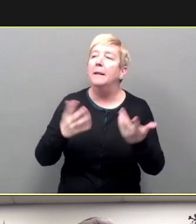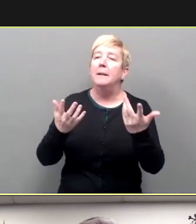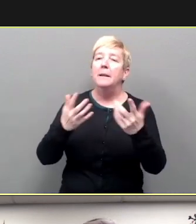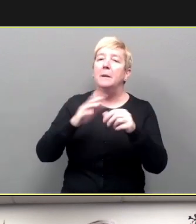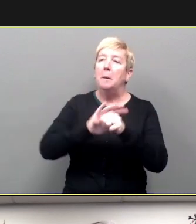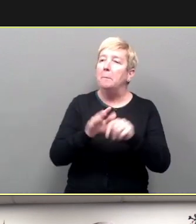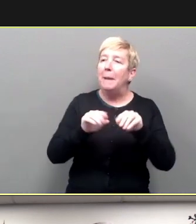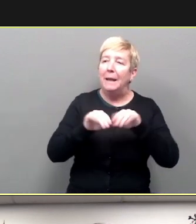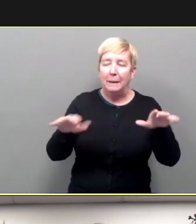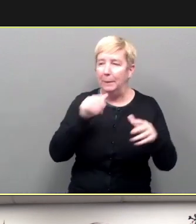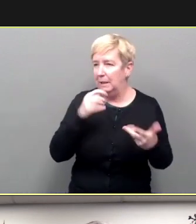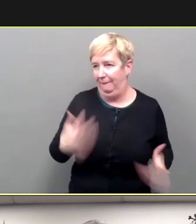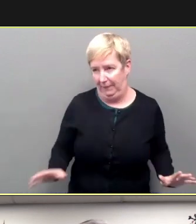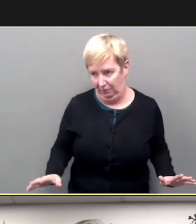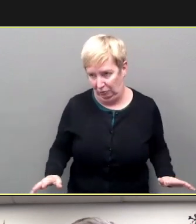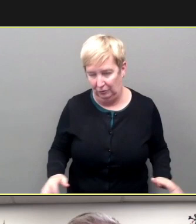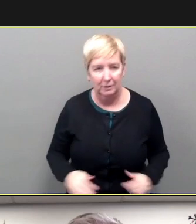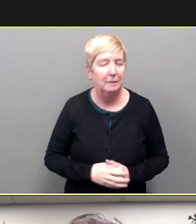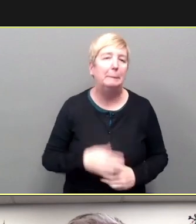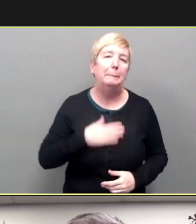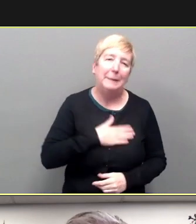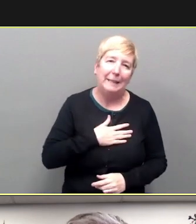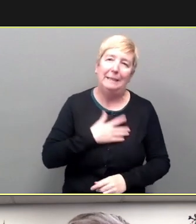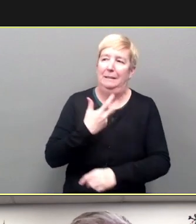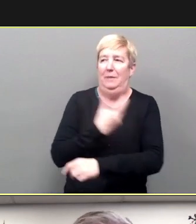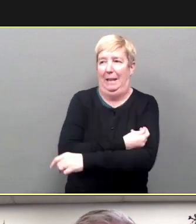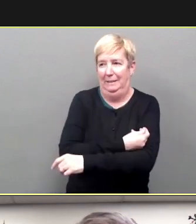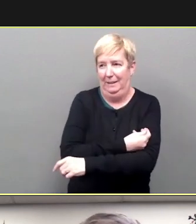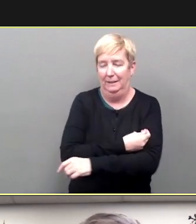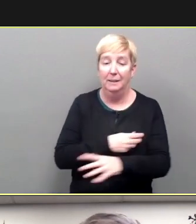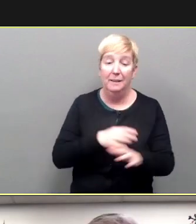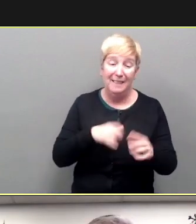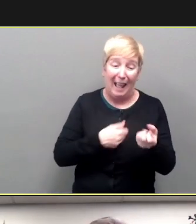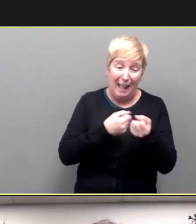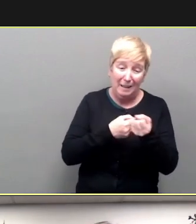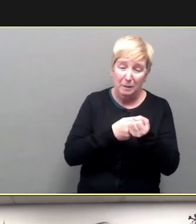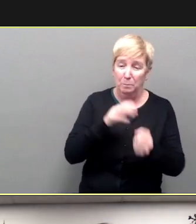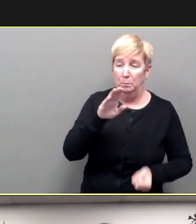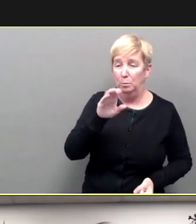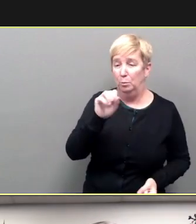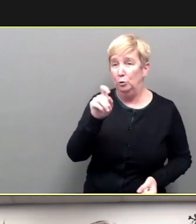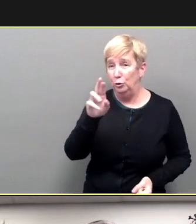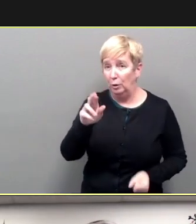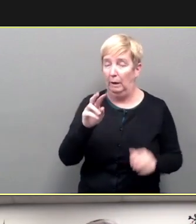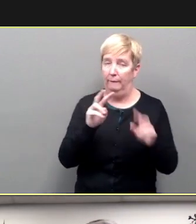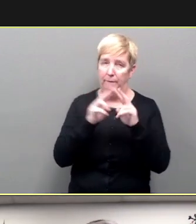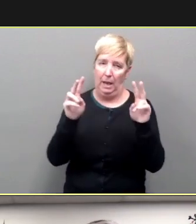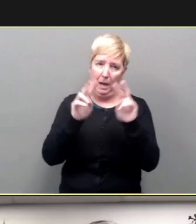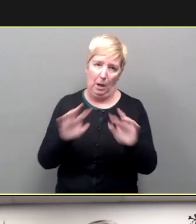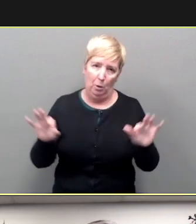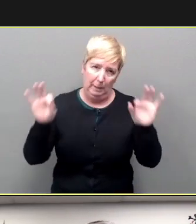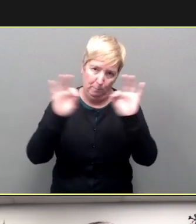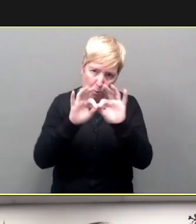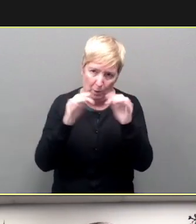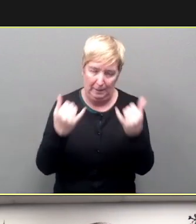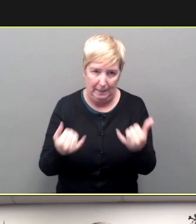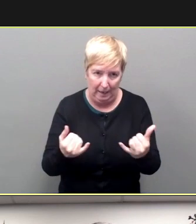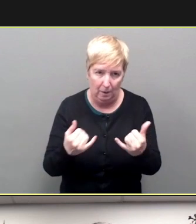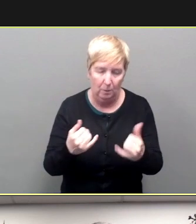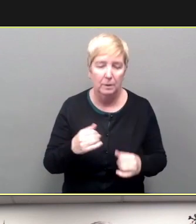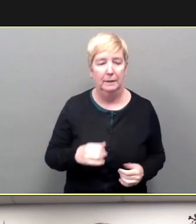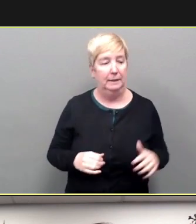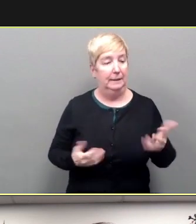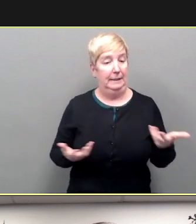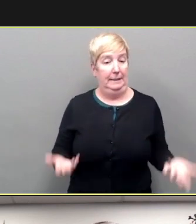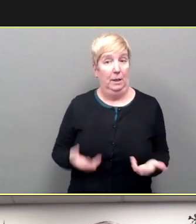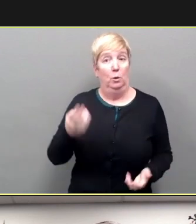get vaccinated. You know, the booster is super important right now. I think our data is showing in New Mexico.